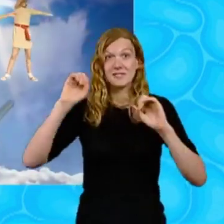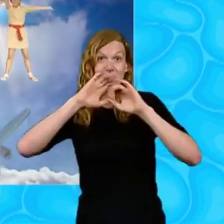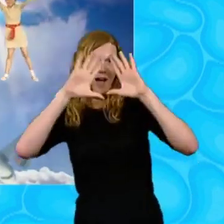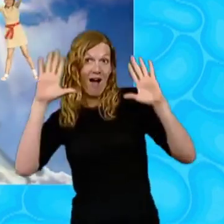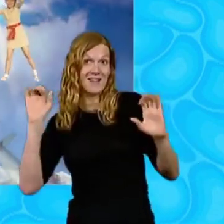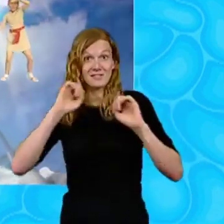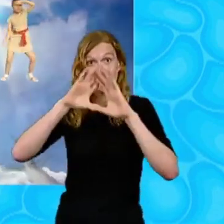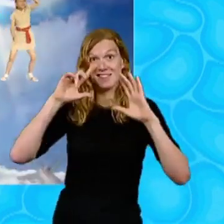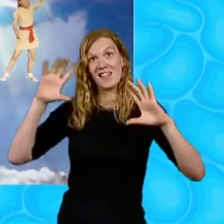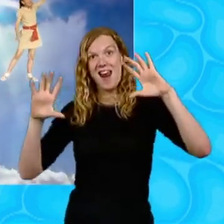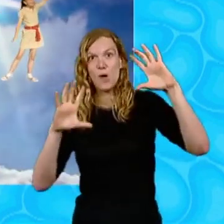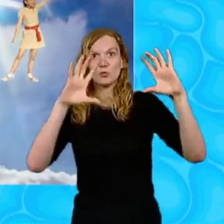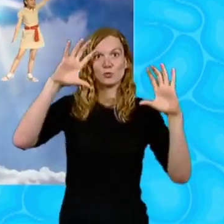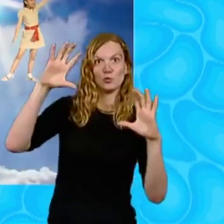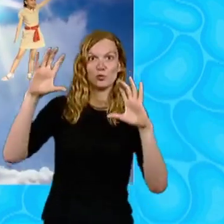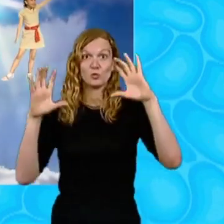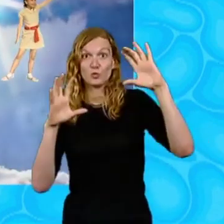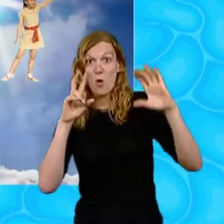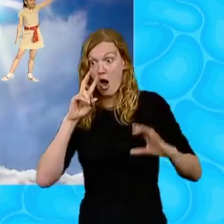by at the airport.